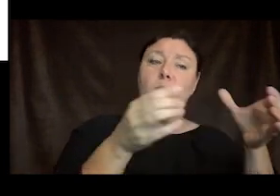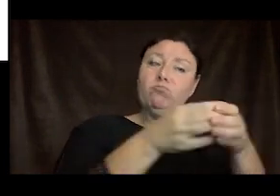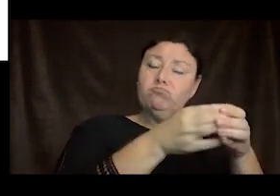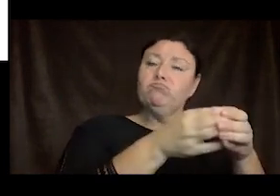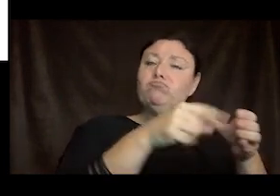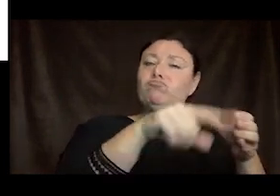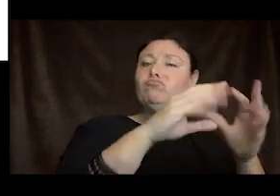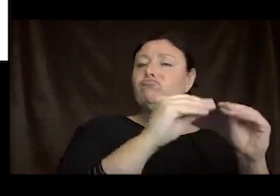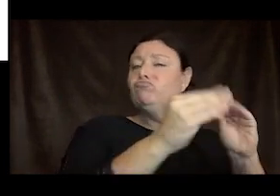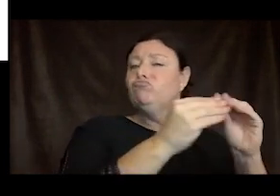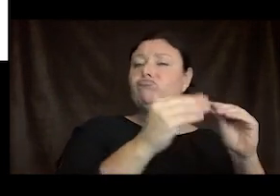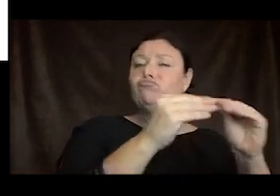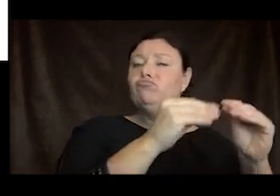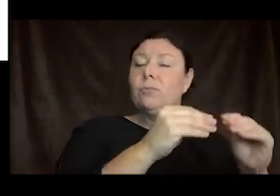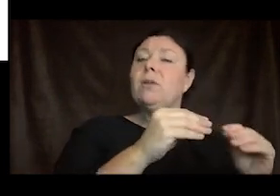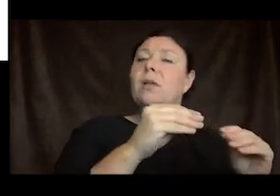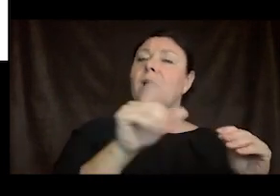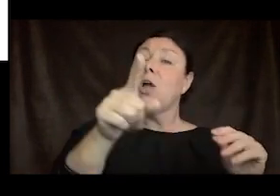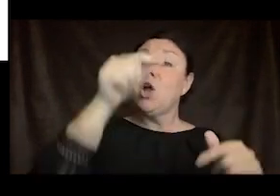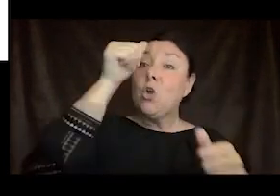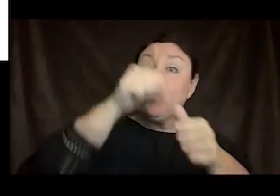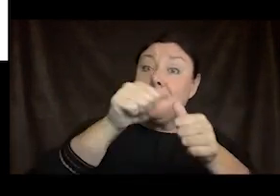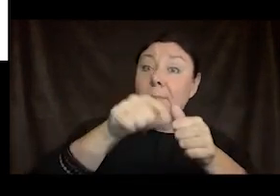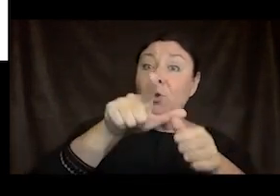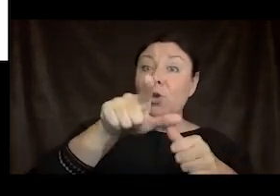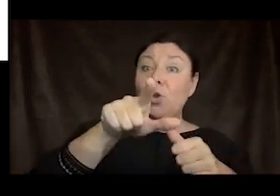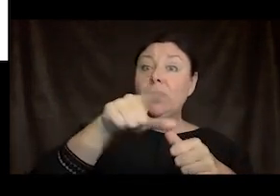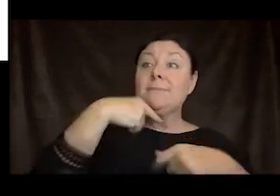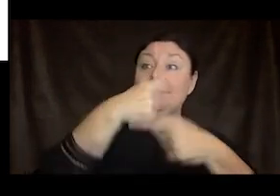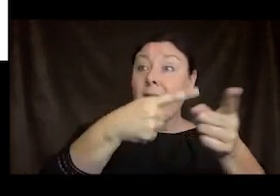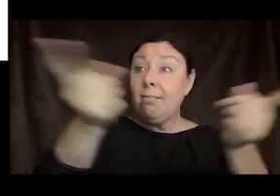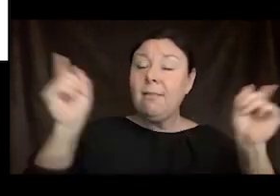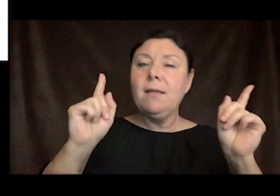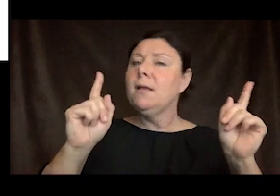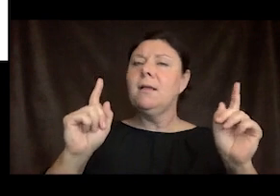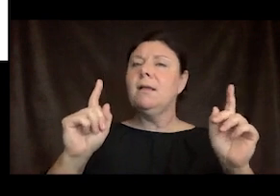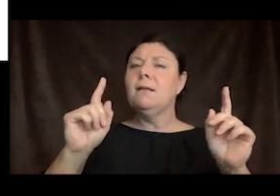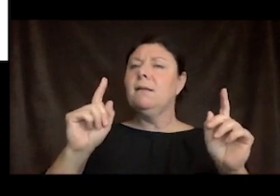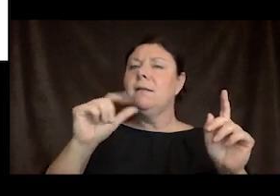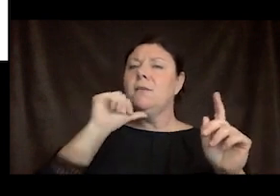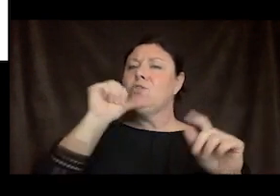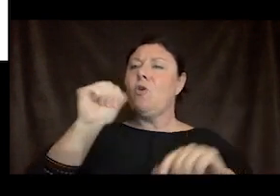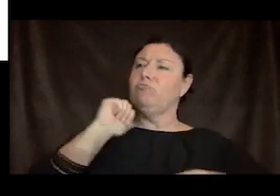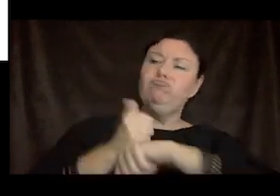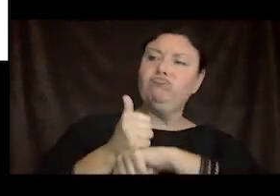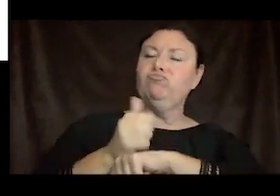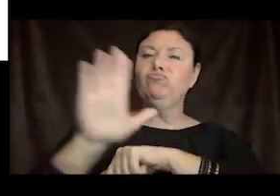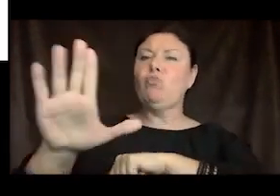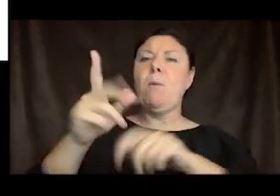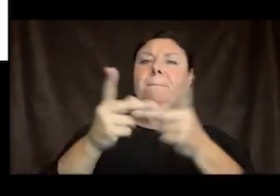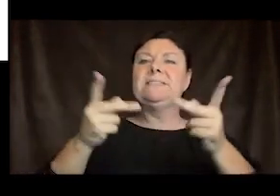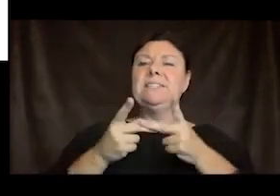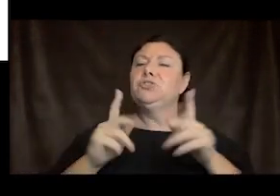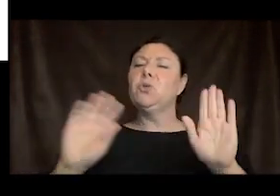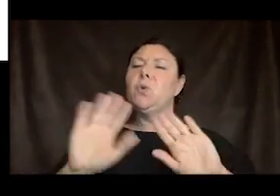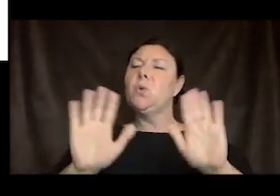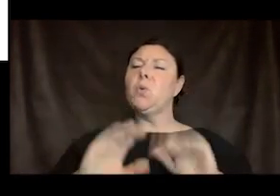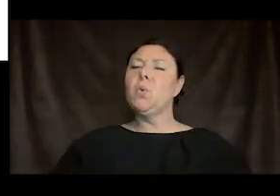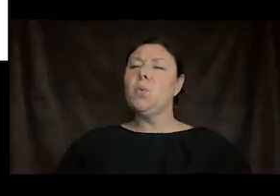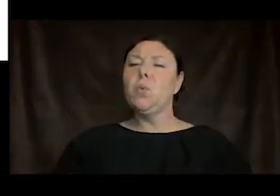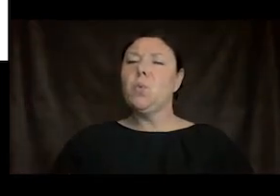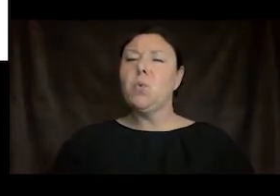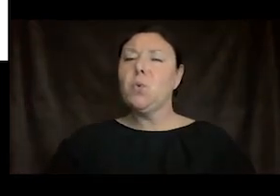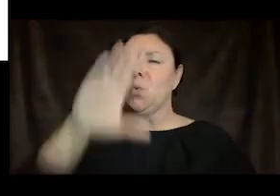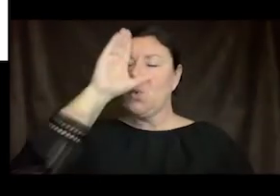remembering they don't have to take a position yet. Because one of the things that we know about all